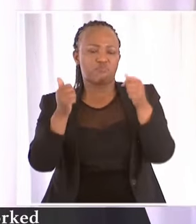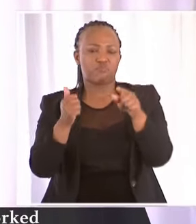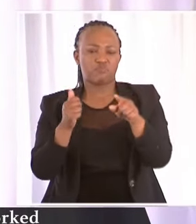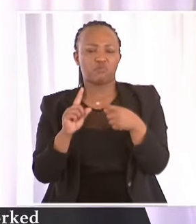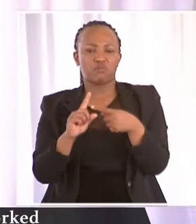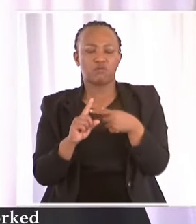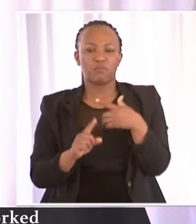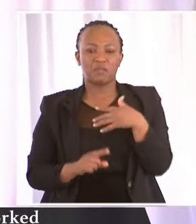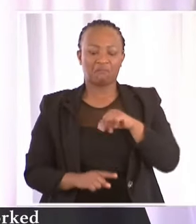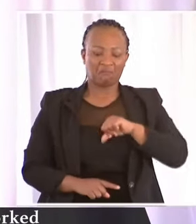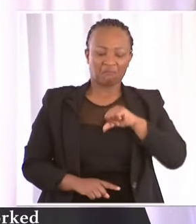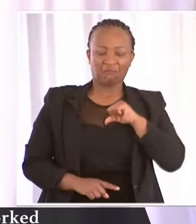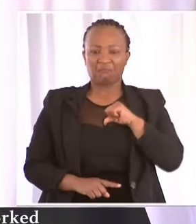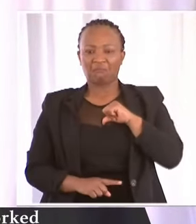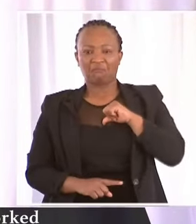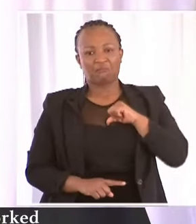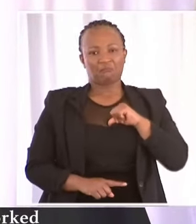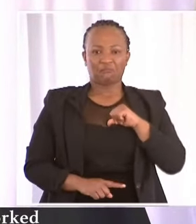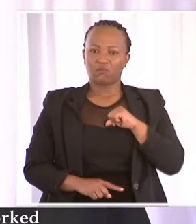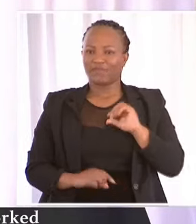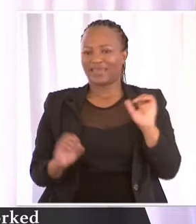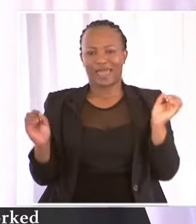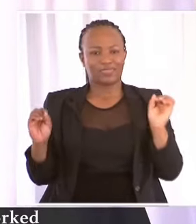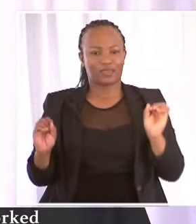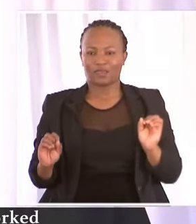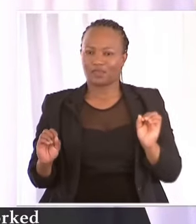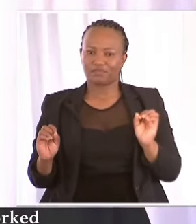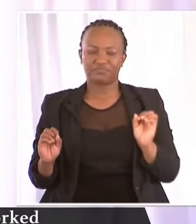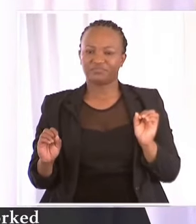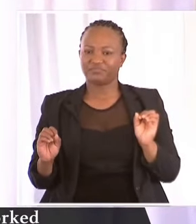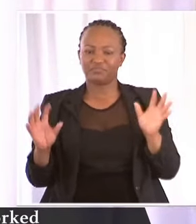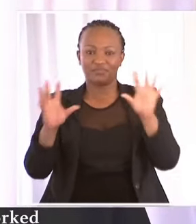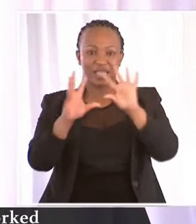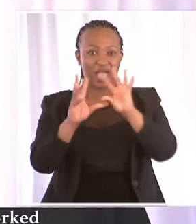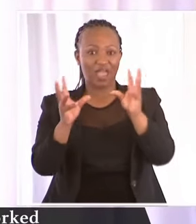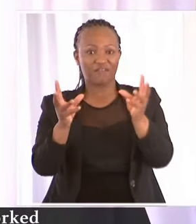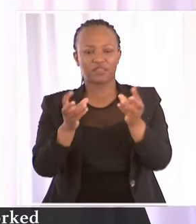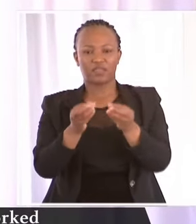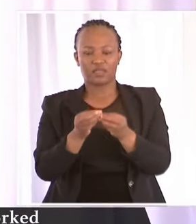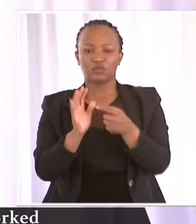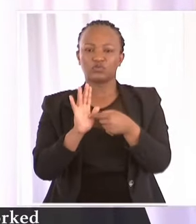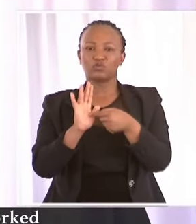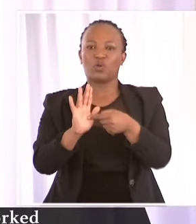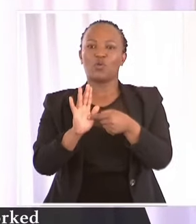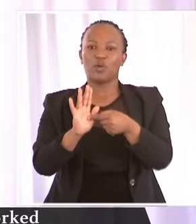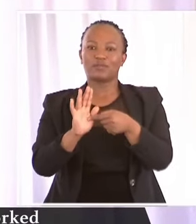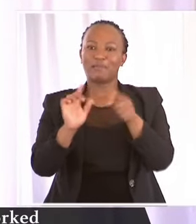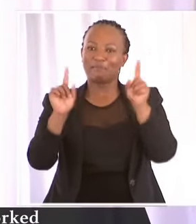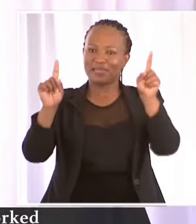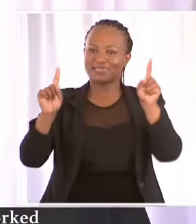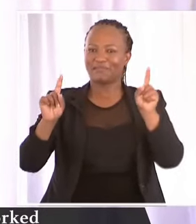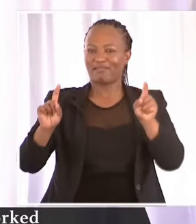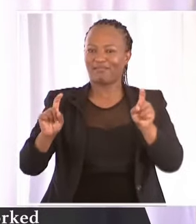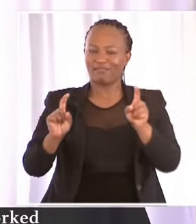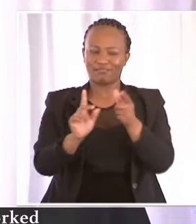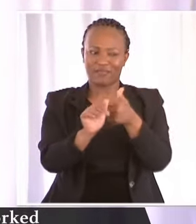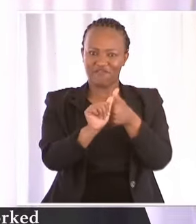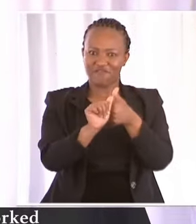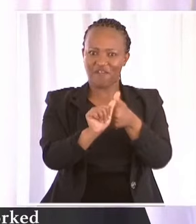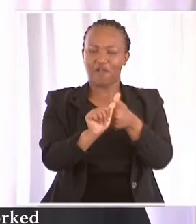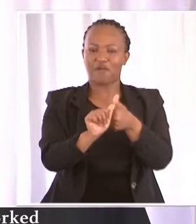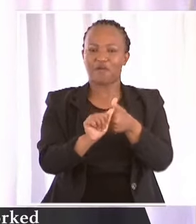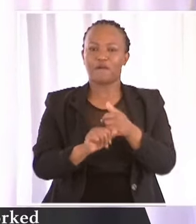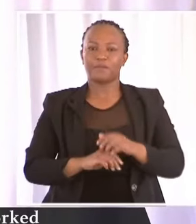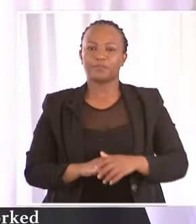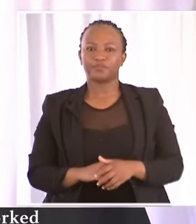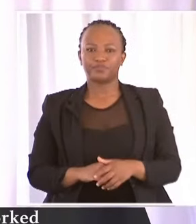lacked ego, but he underpinned everything he did with principle. Those who